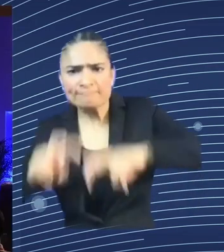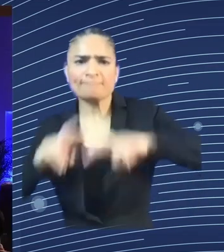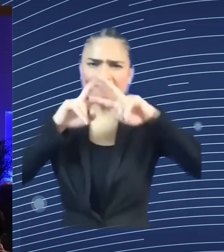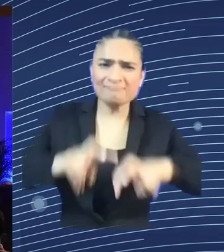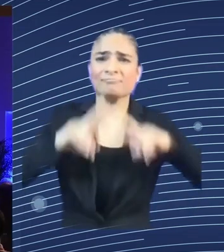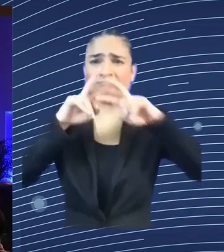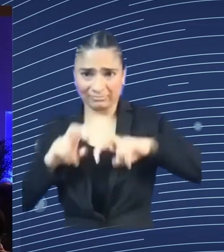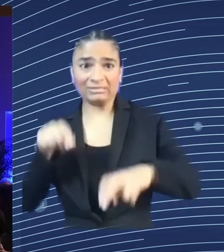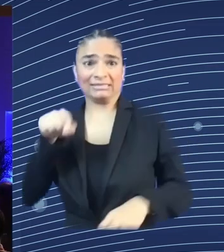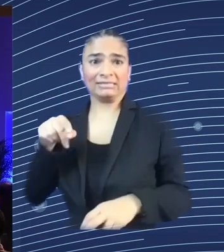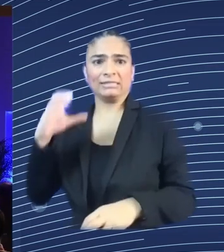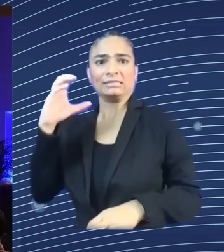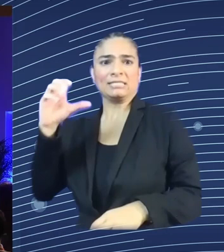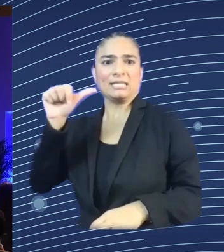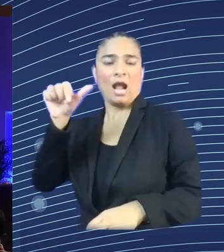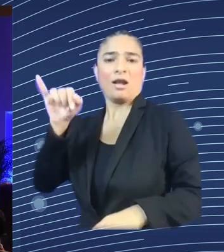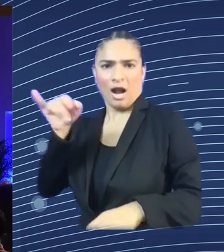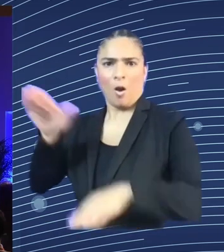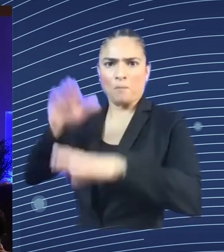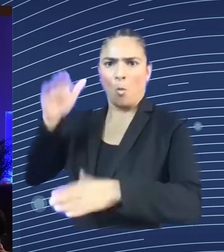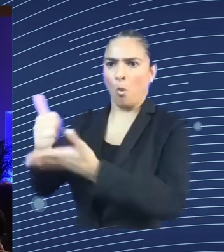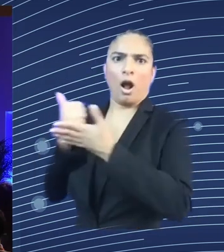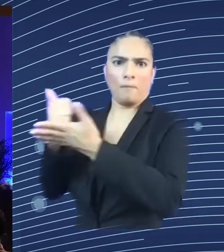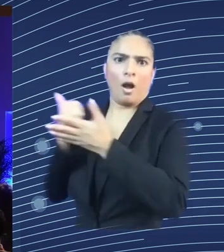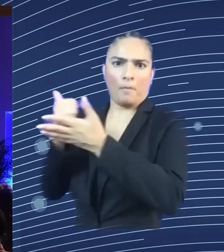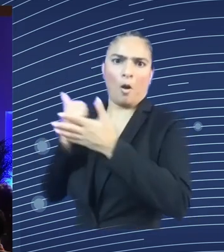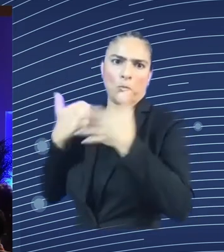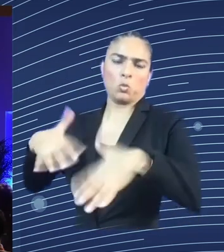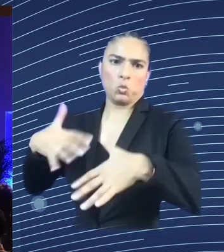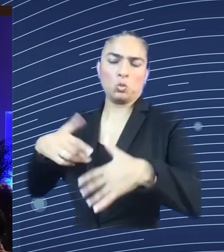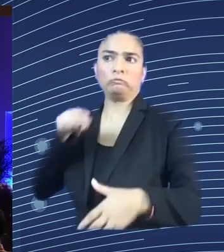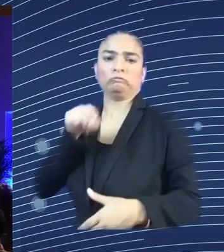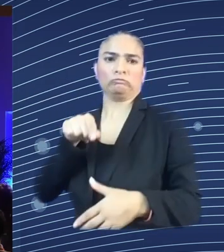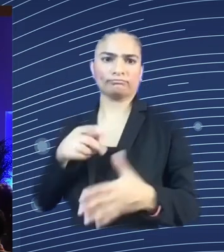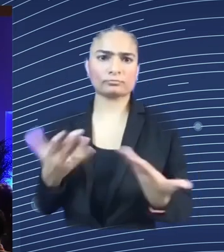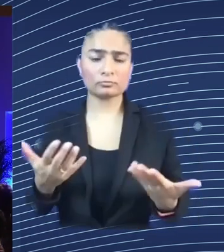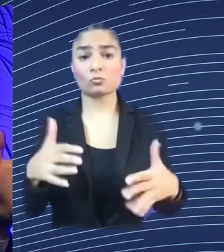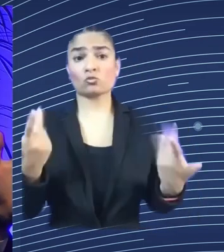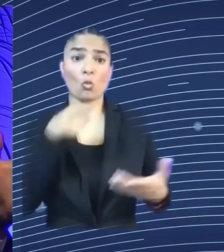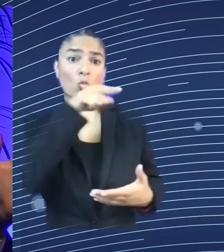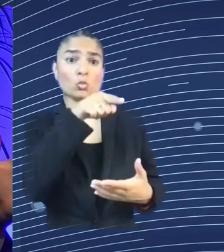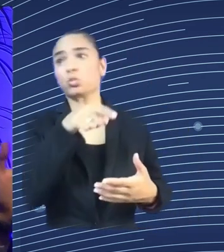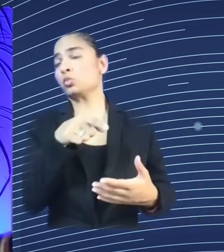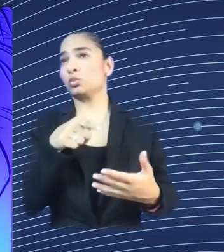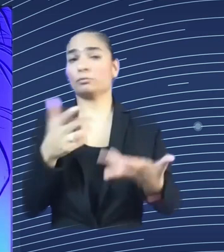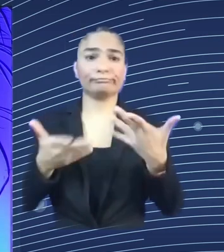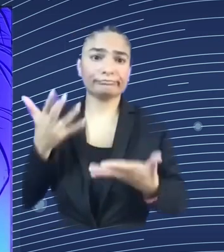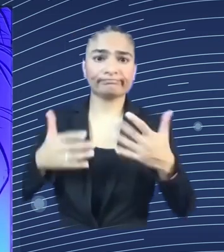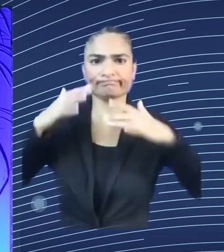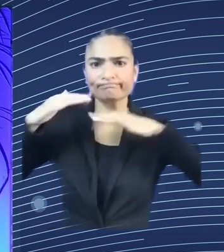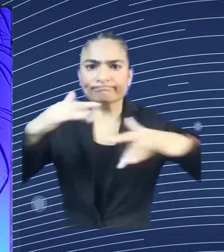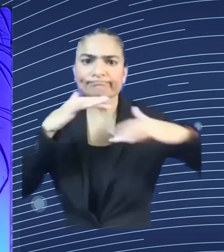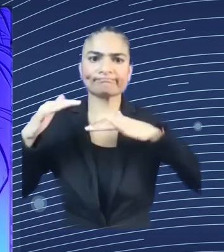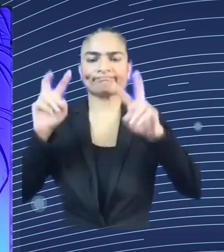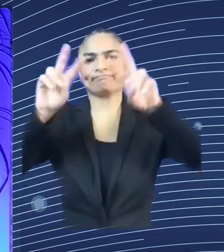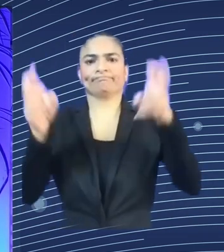Prize laureate yesterday. Excellent. Thanks a lot. Let's turn to the room. Raise your hand and I'll prioritize those who didn't speak yet. So I'll